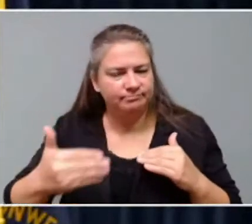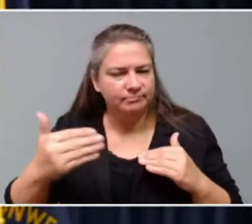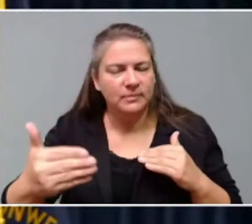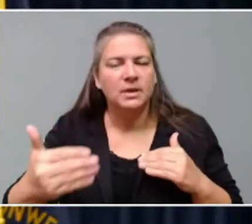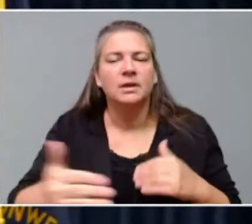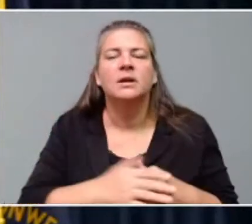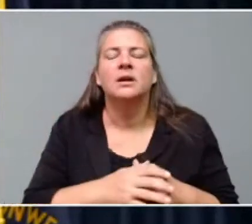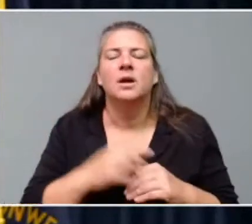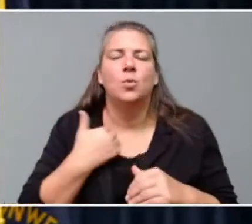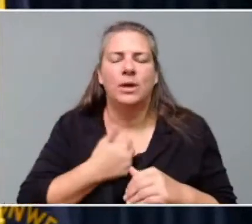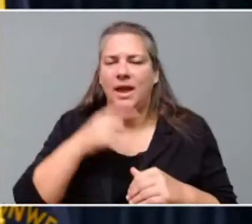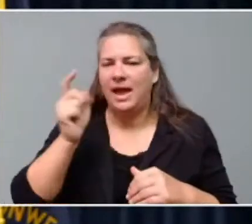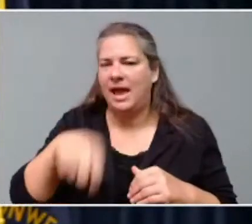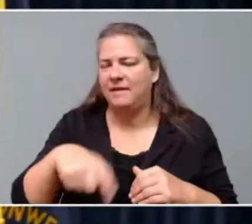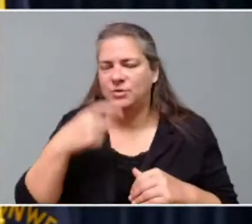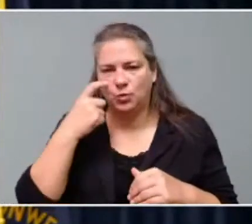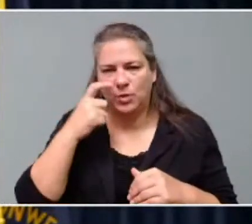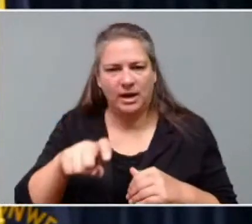got to recognize that